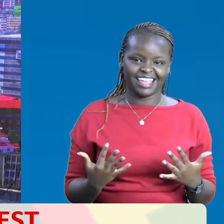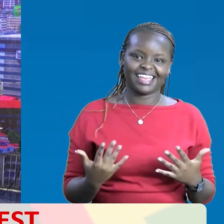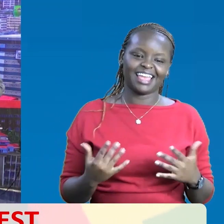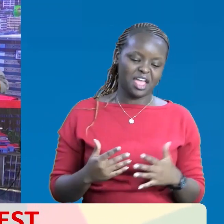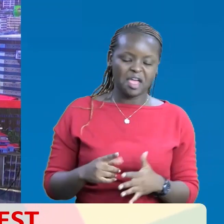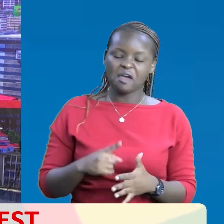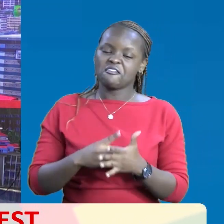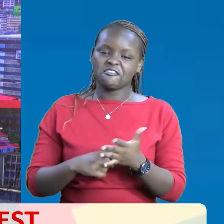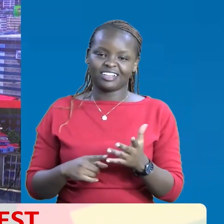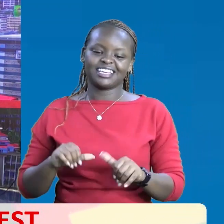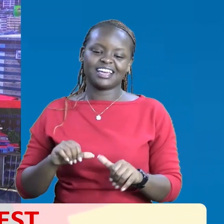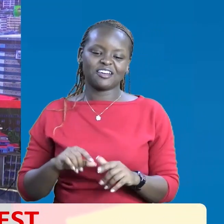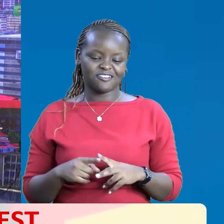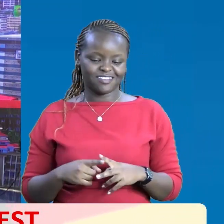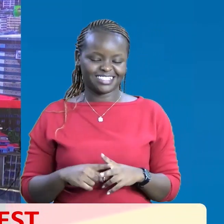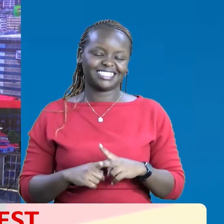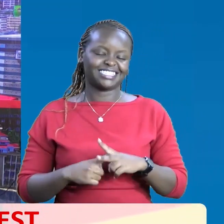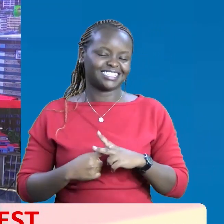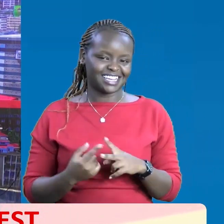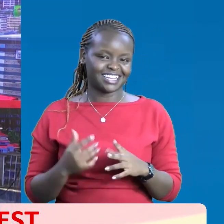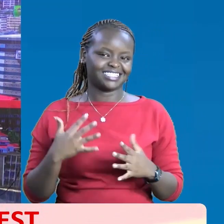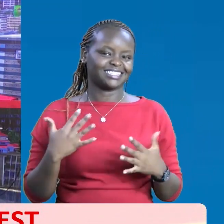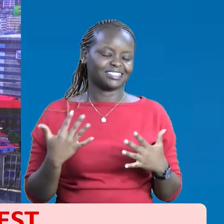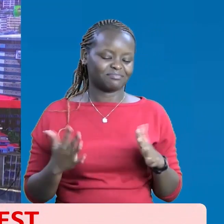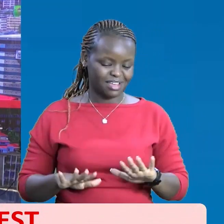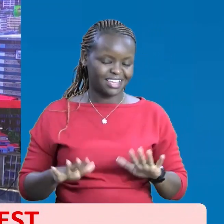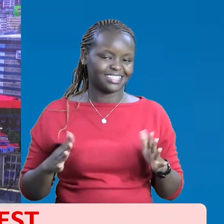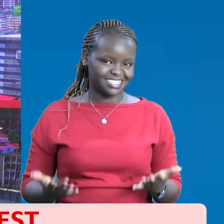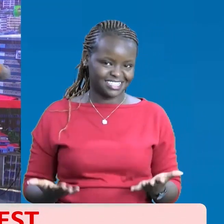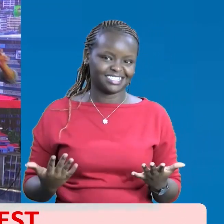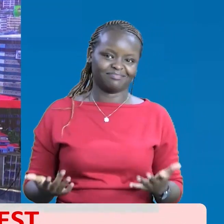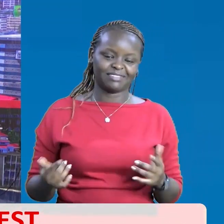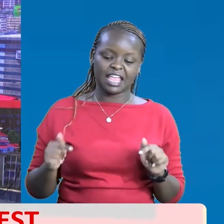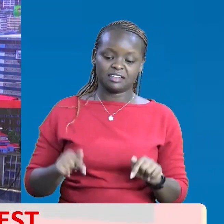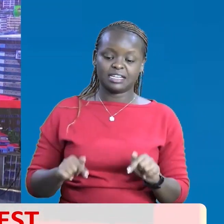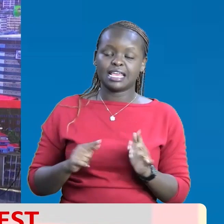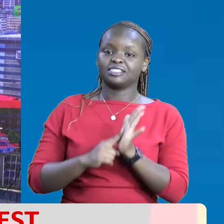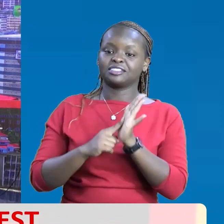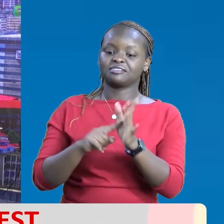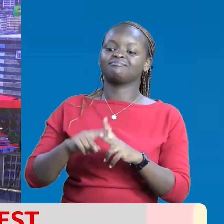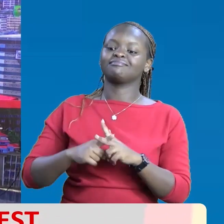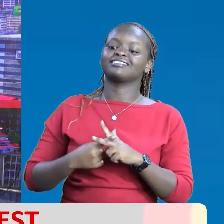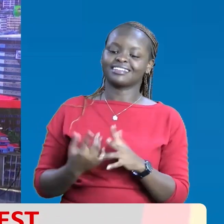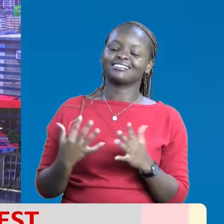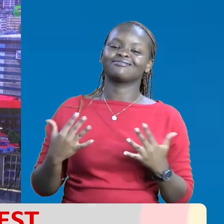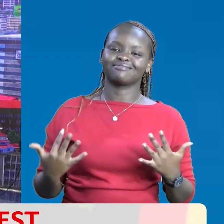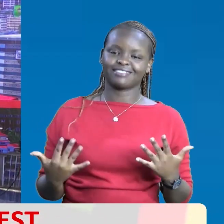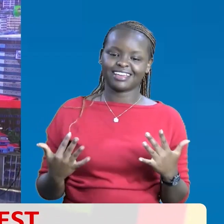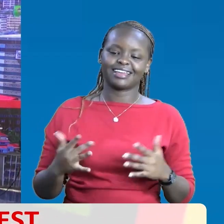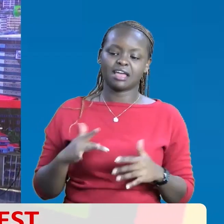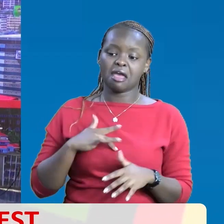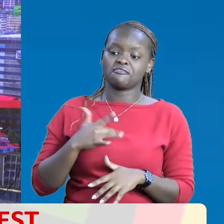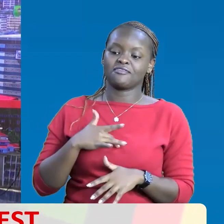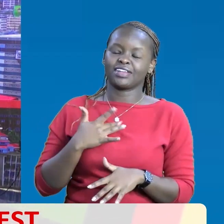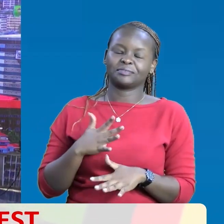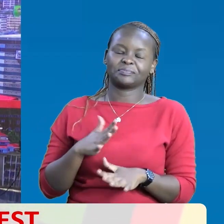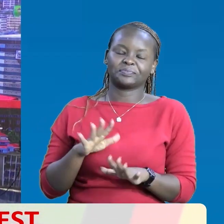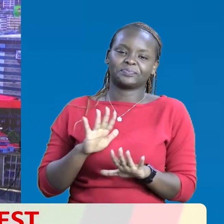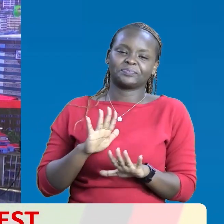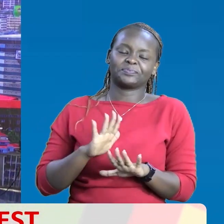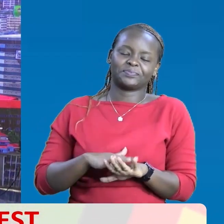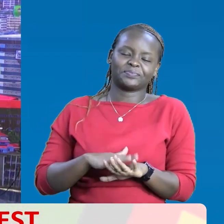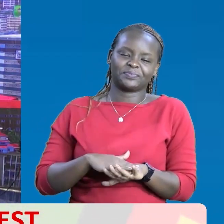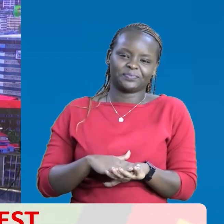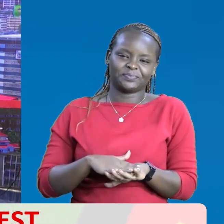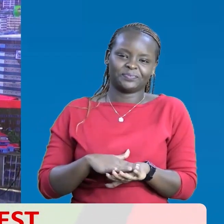Start that party. Na wabia isho imeanza ikiwa lit, ikiwa fire, ikiwa top notch vile inafaa. Acha nakwambia nasikia titi. Nasikia